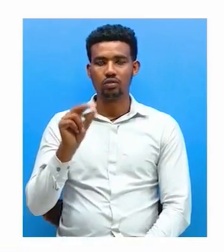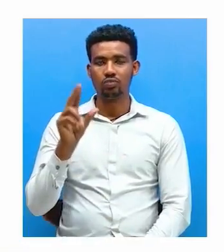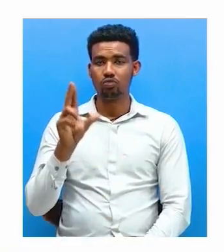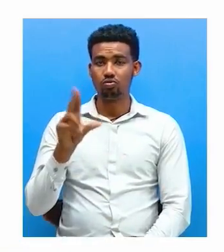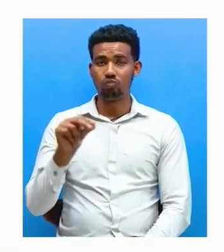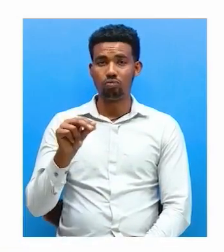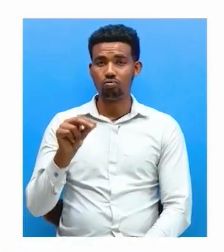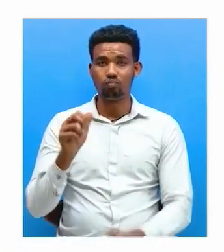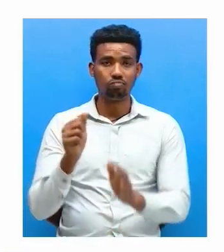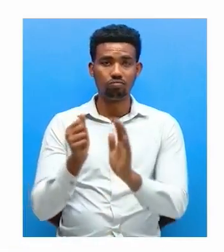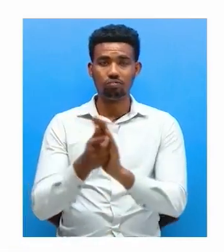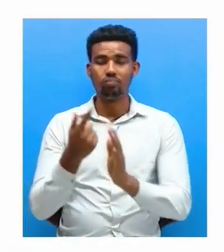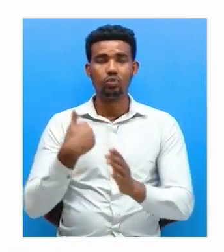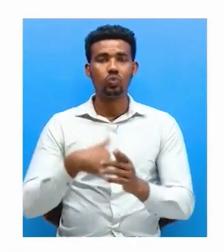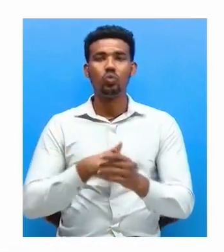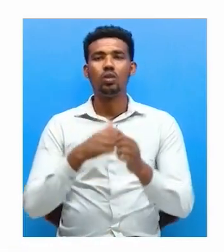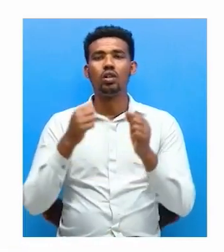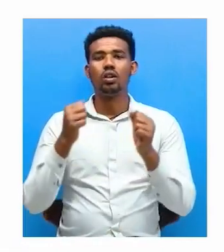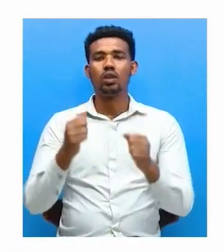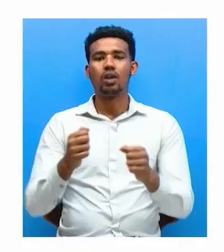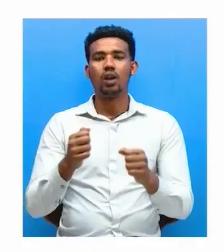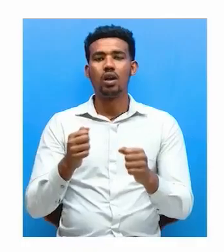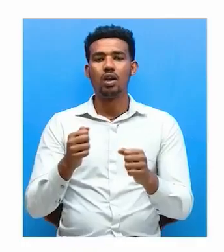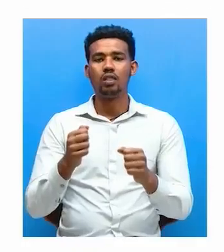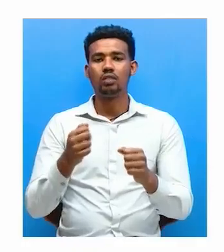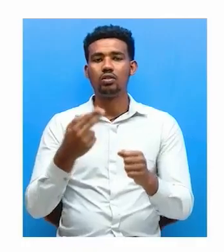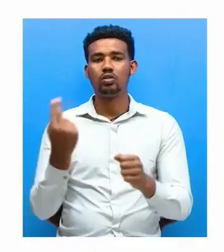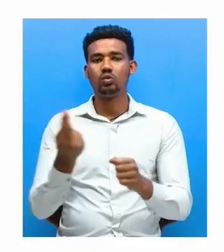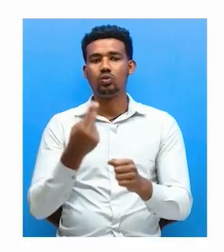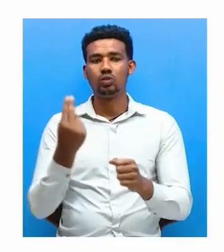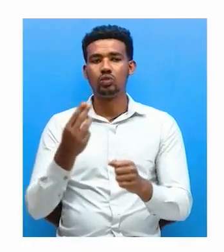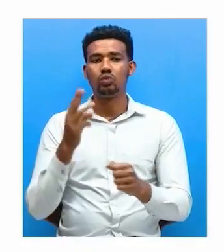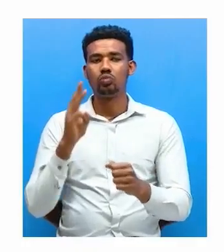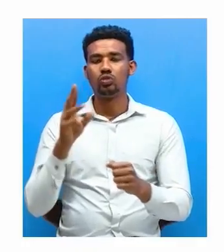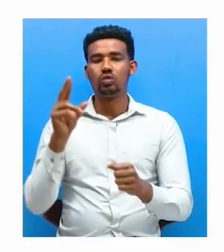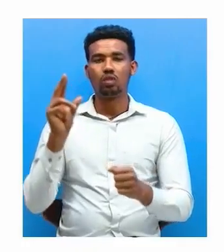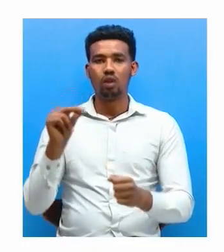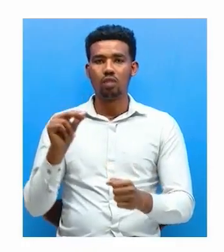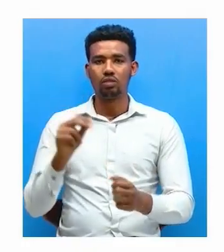For example, we can even use would not,